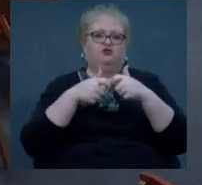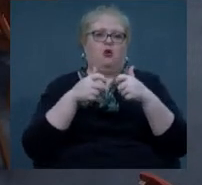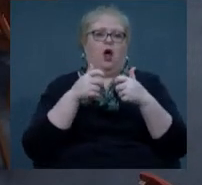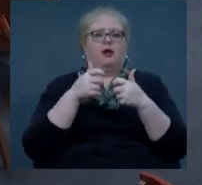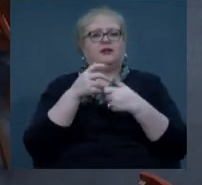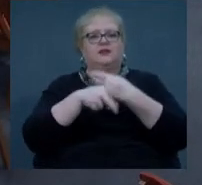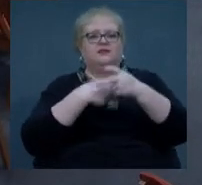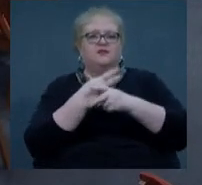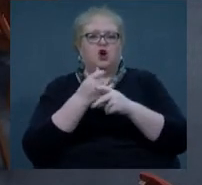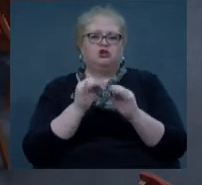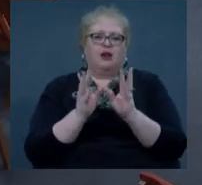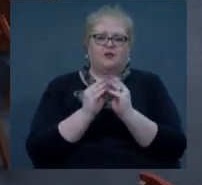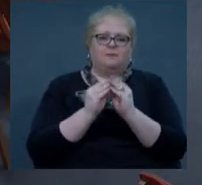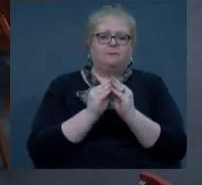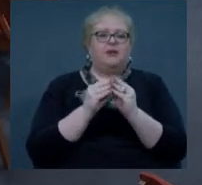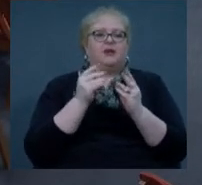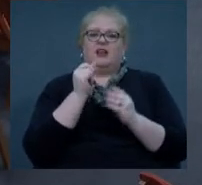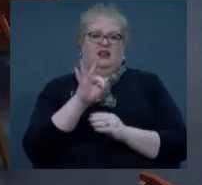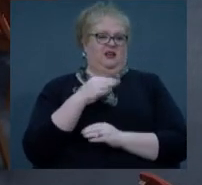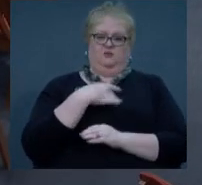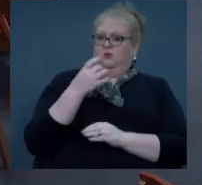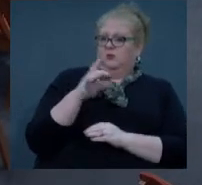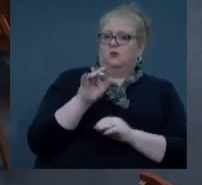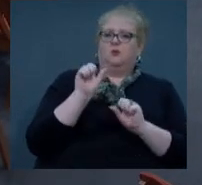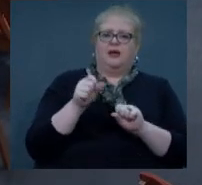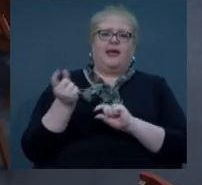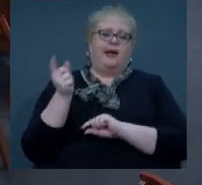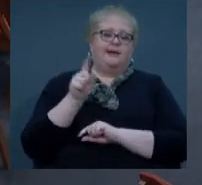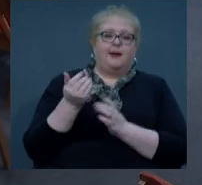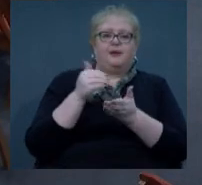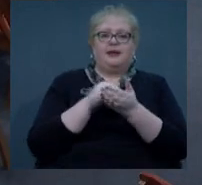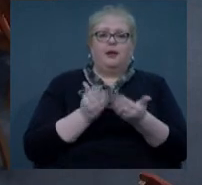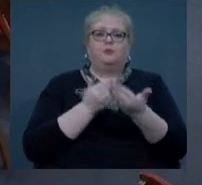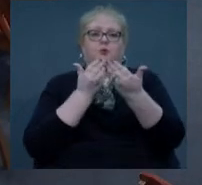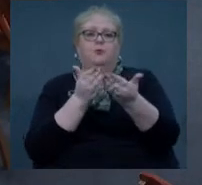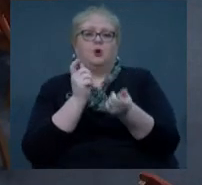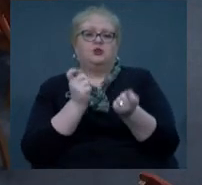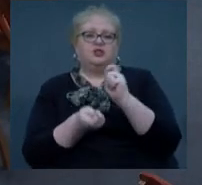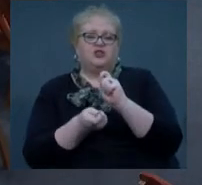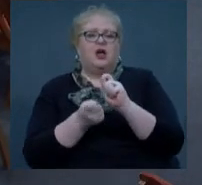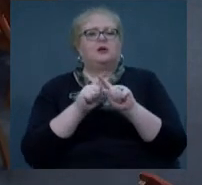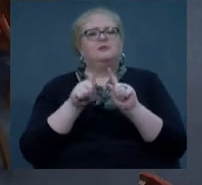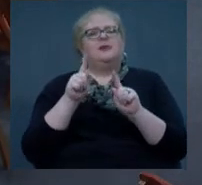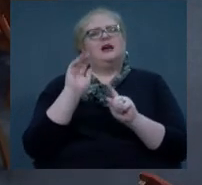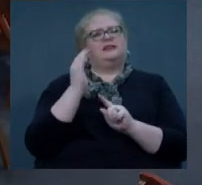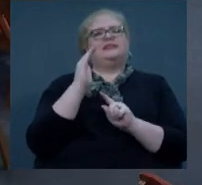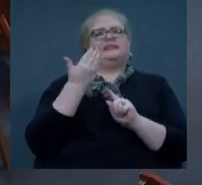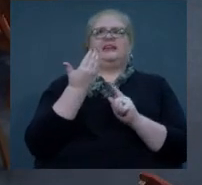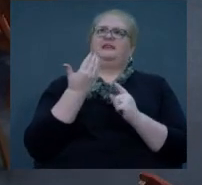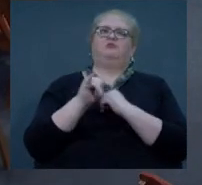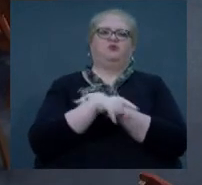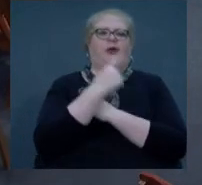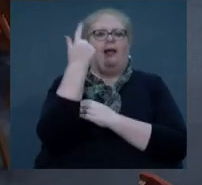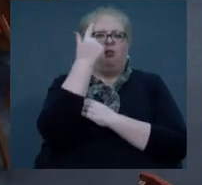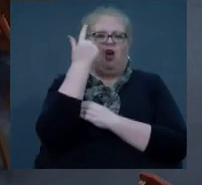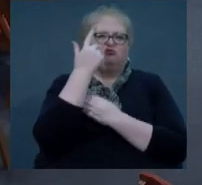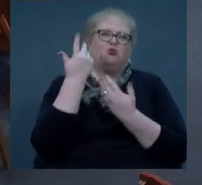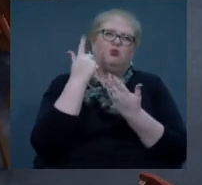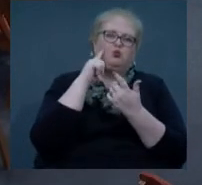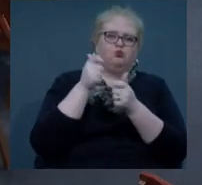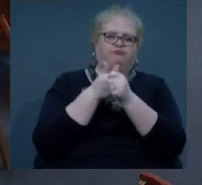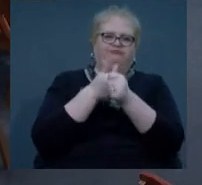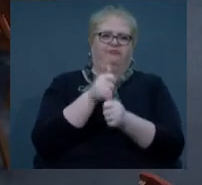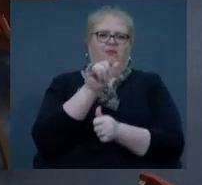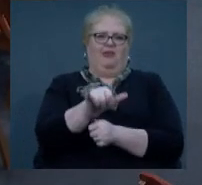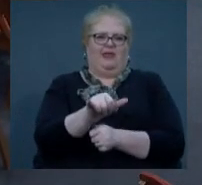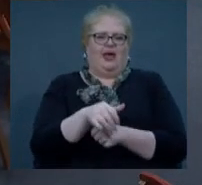and propose changes, but it seems like a logical way to go. And I'd also want to point out